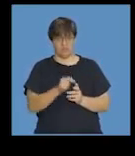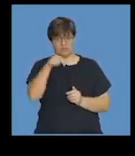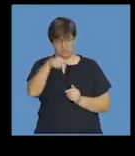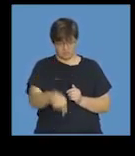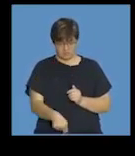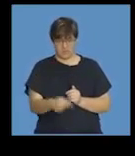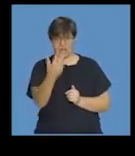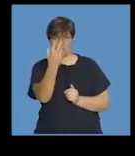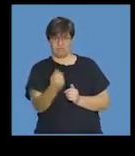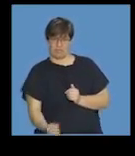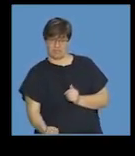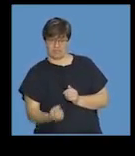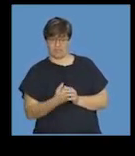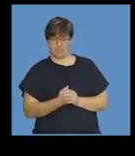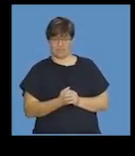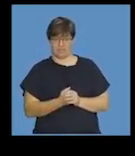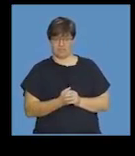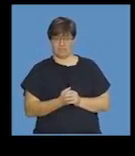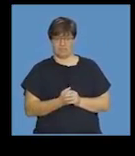there's my gravity.